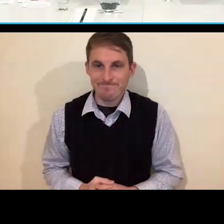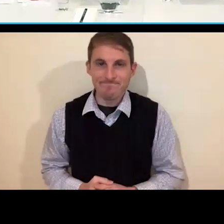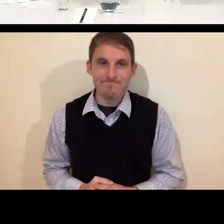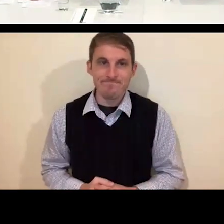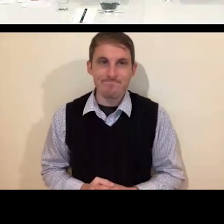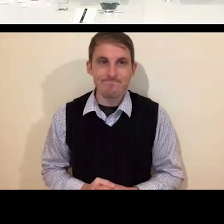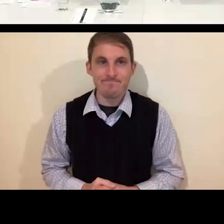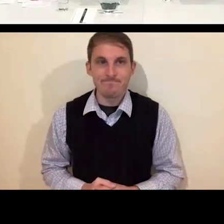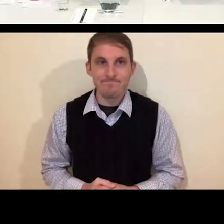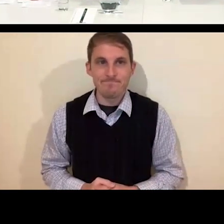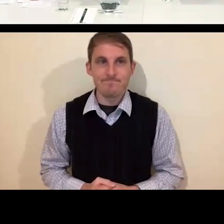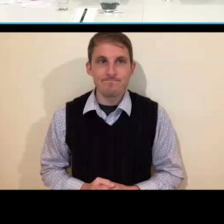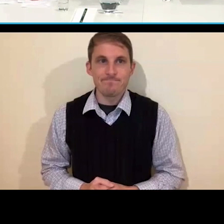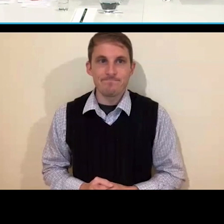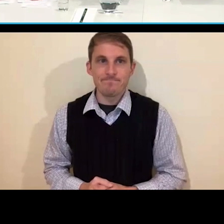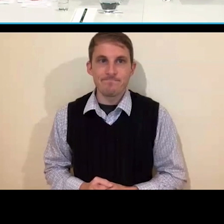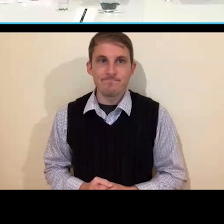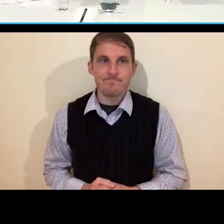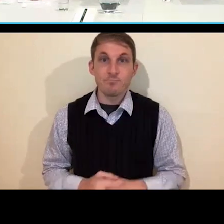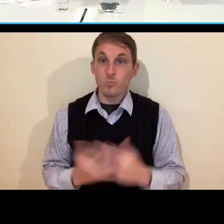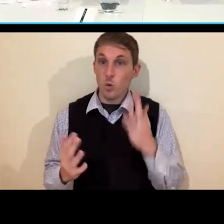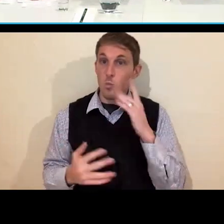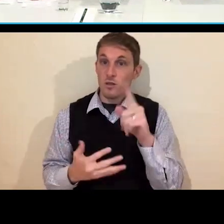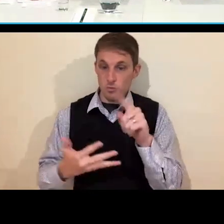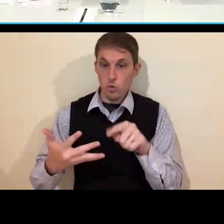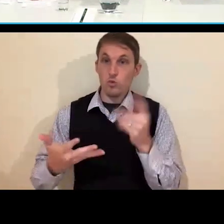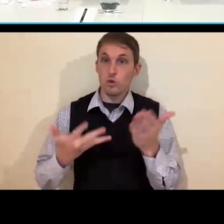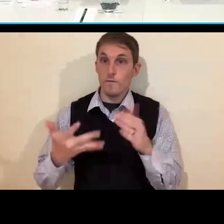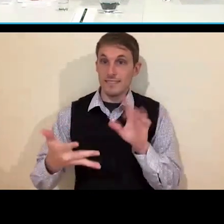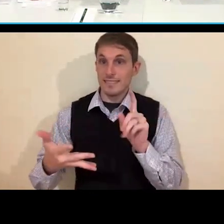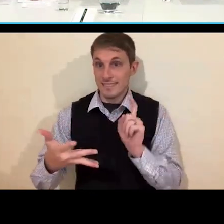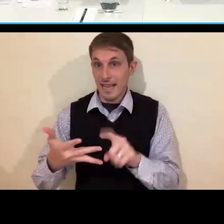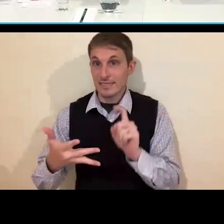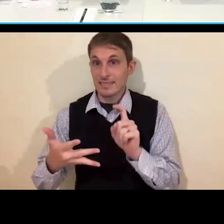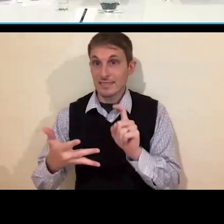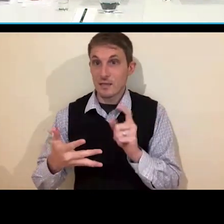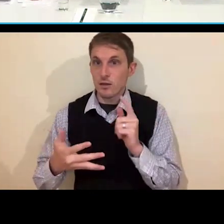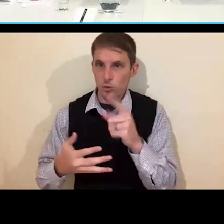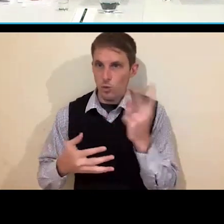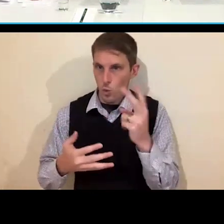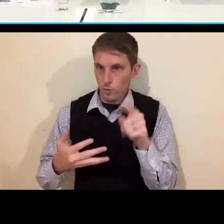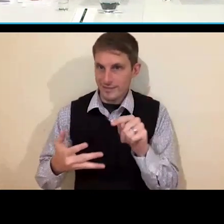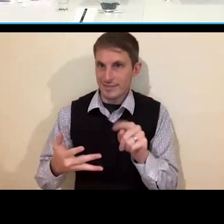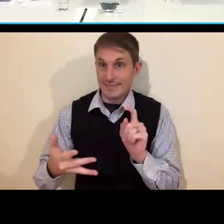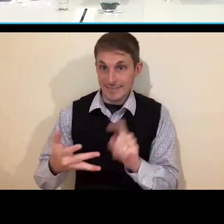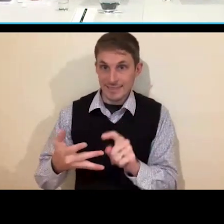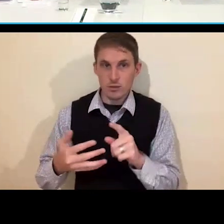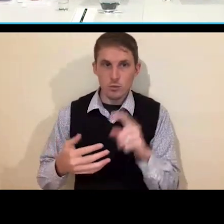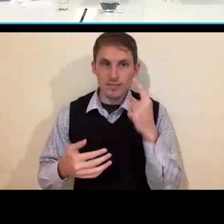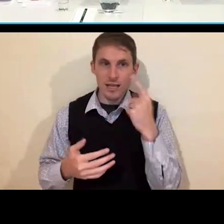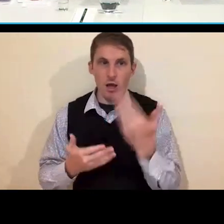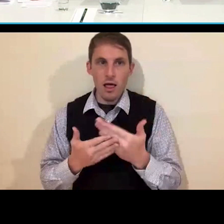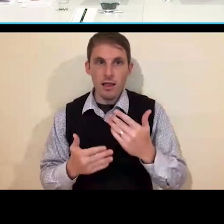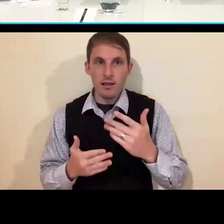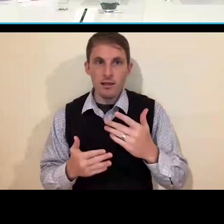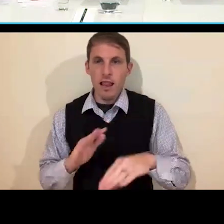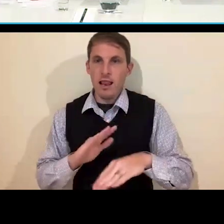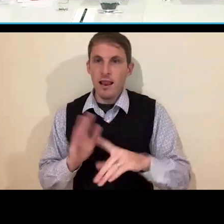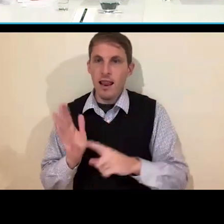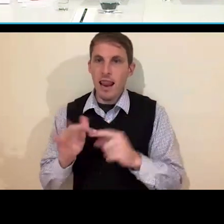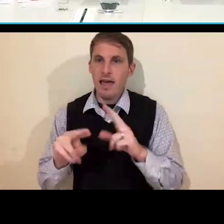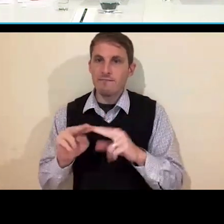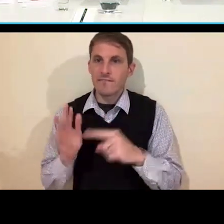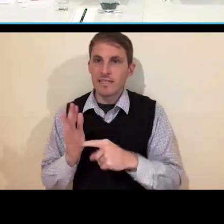Jumping through to the next slide. Once you've selected on a service that you're looking for, you'll see along the left-hand side there will